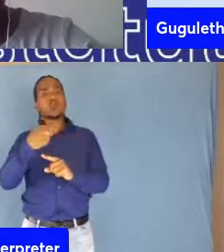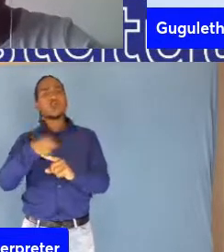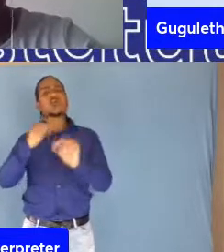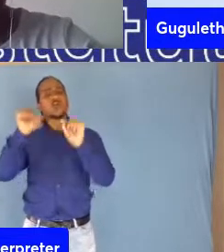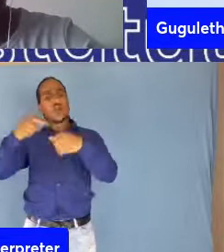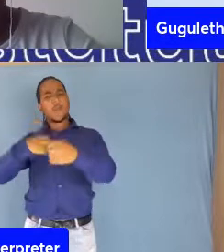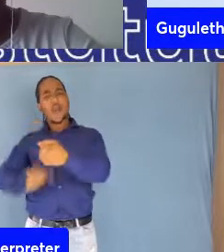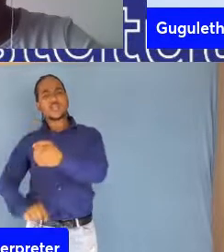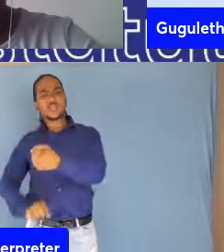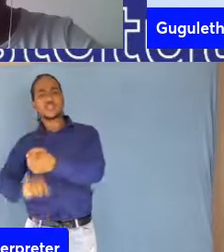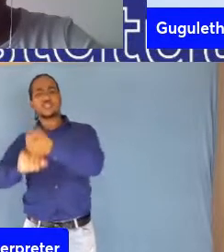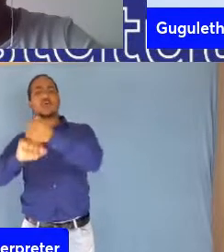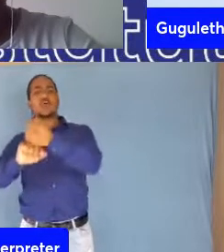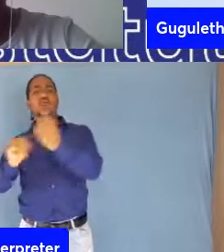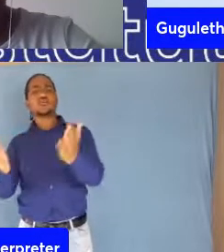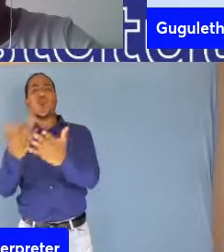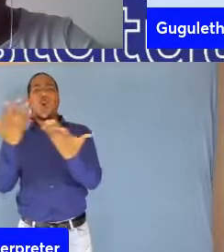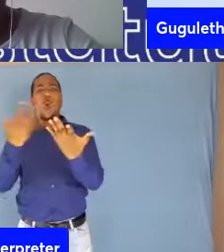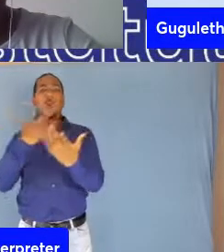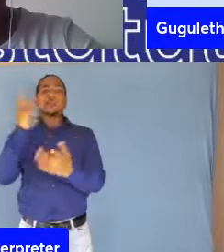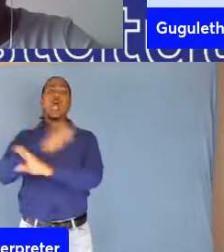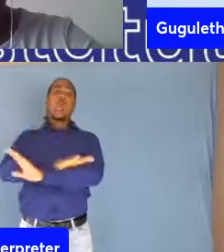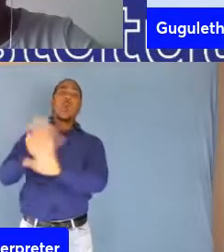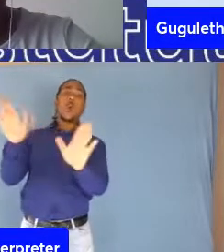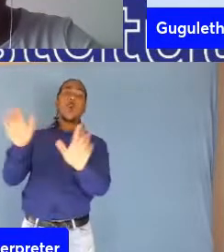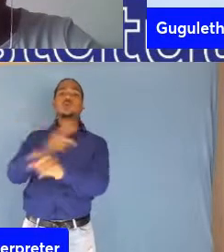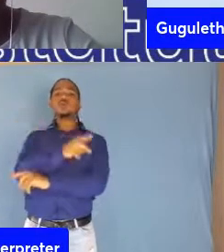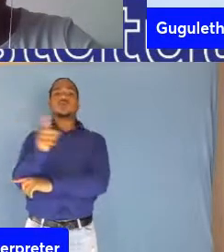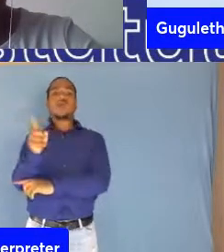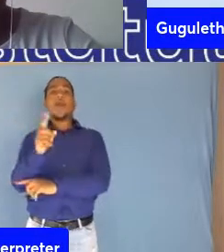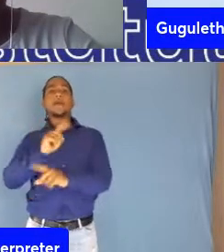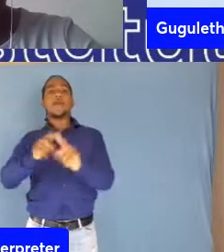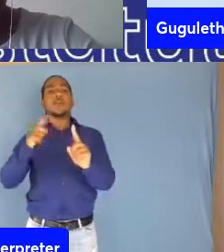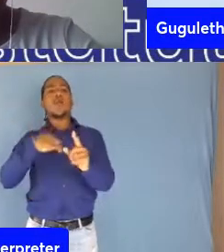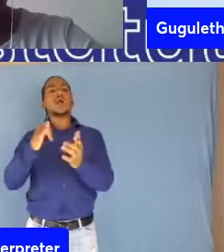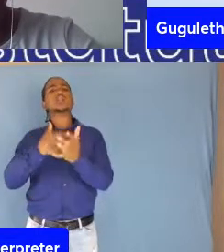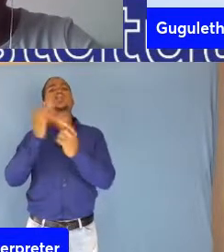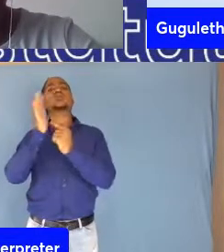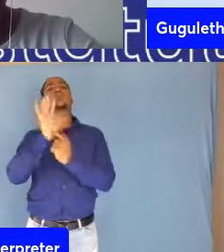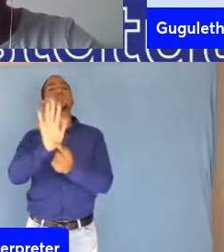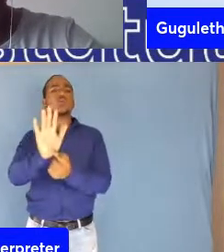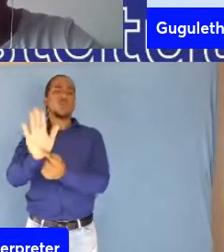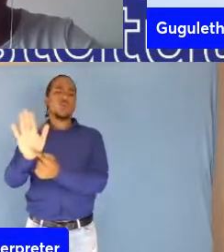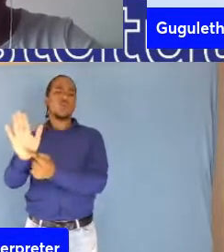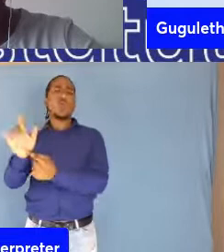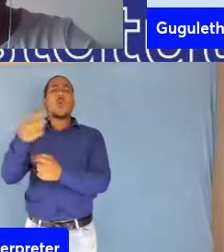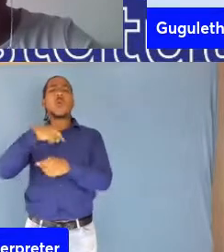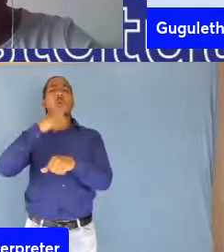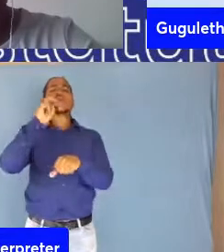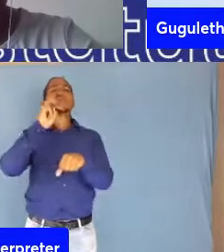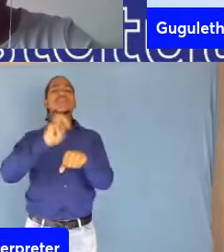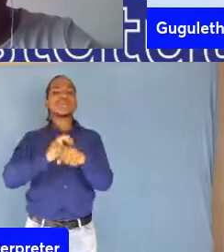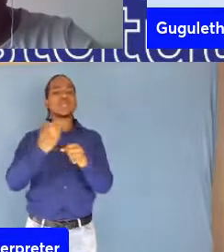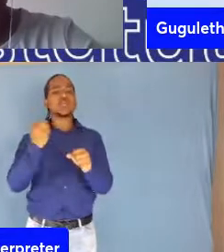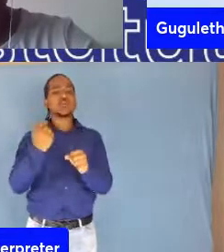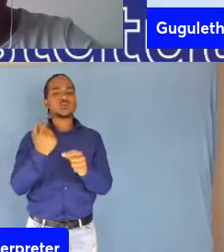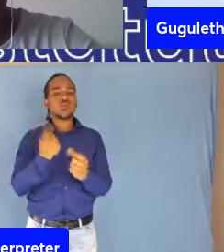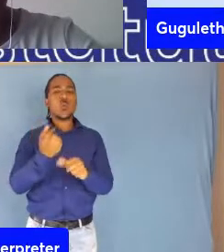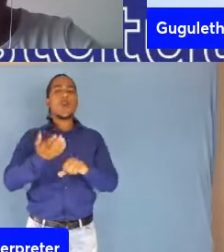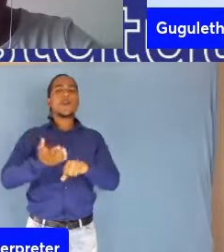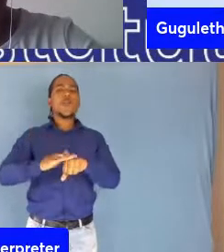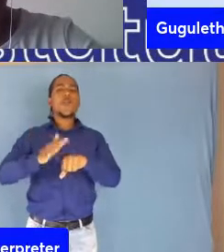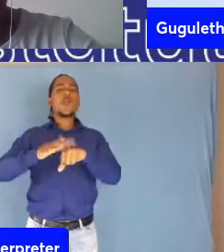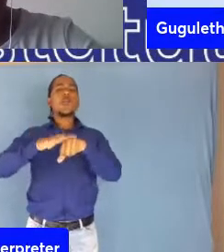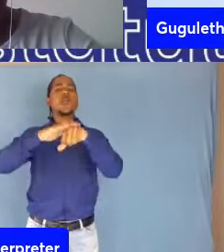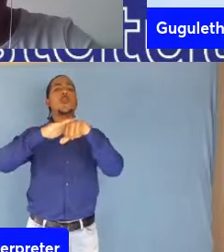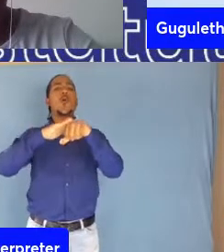or condemning them. I'm just reflecting that we need to do a lot more than just reacting when there's